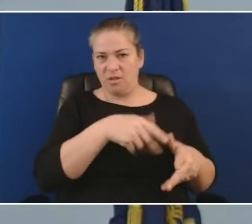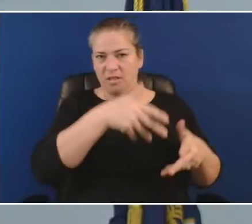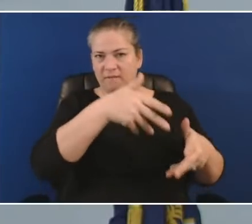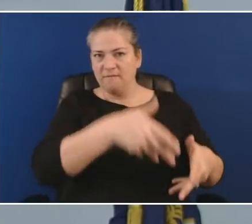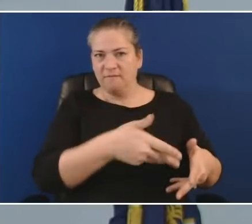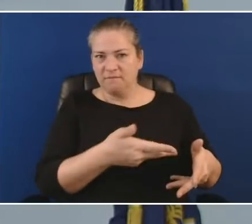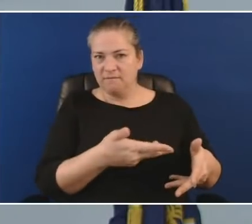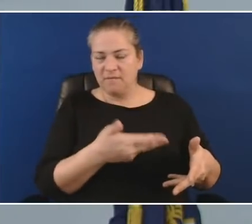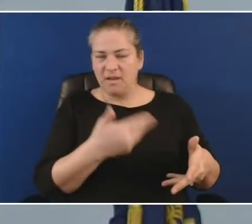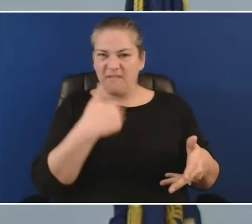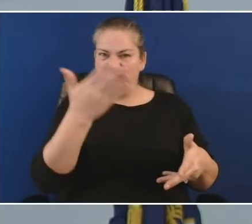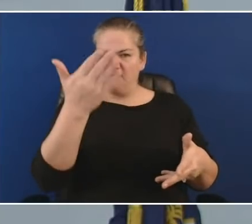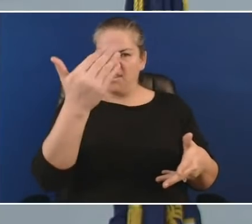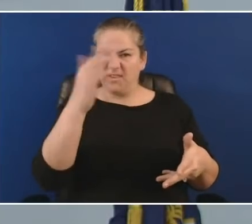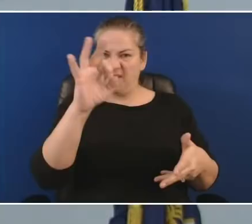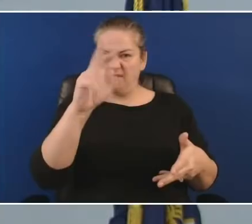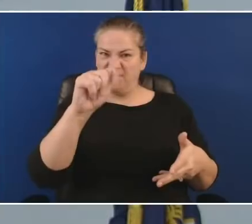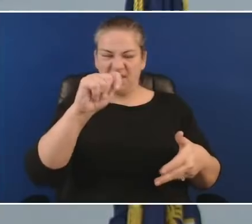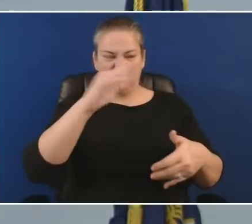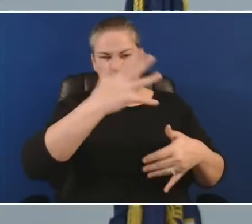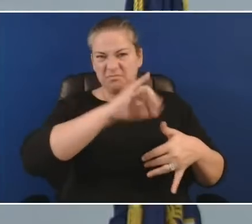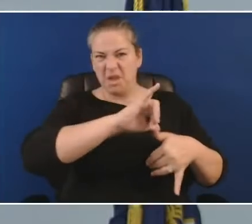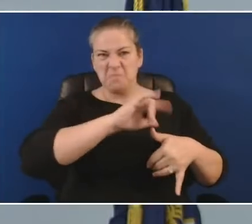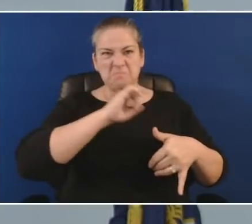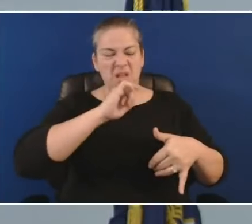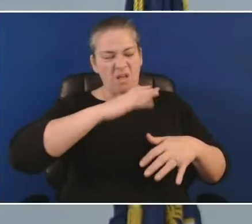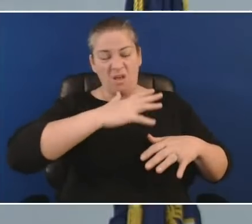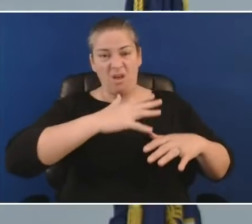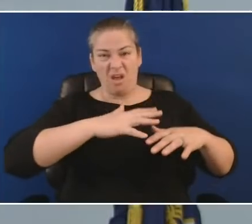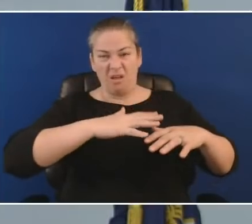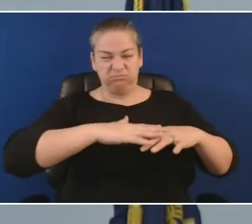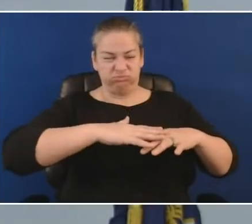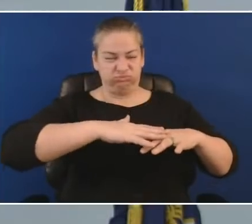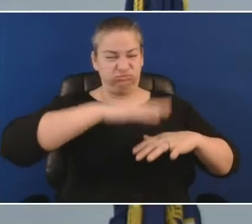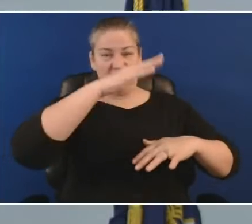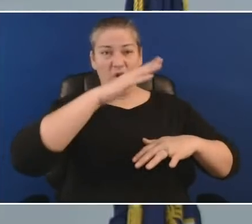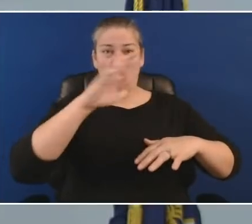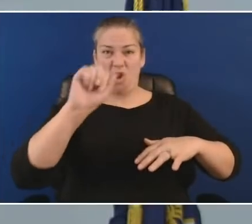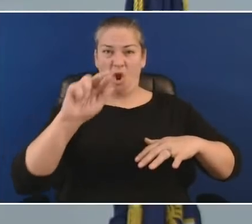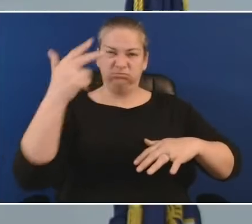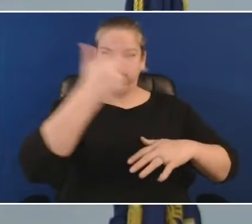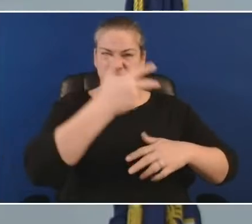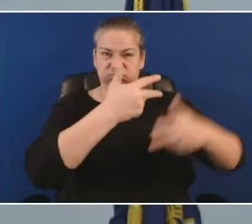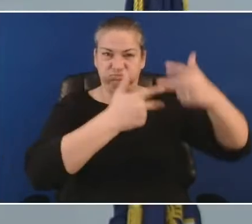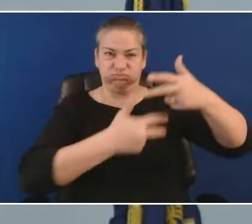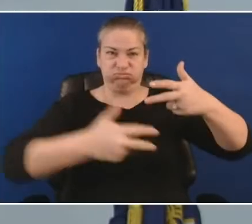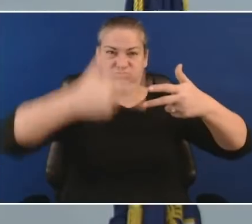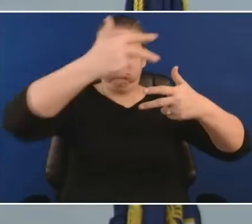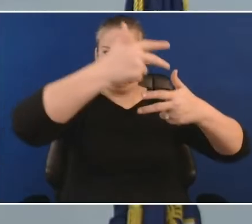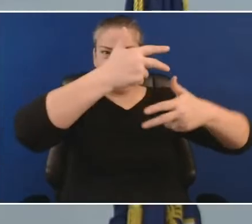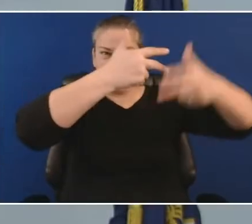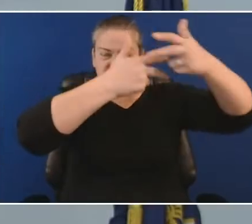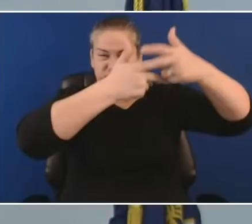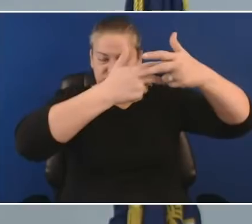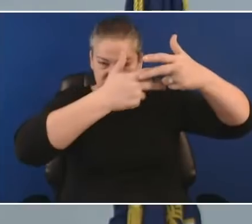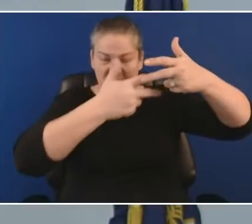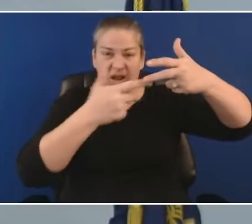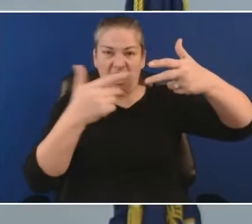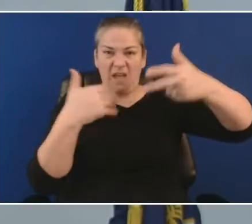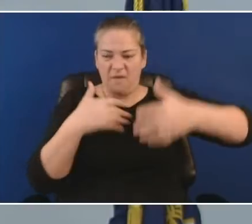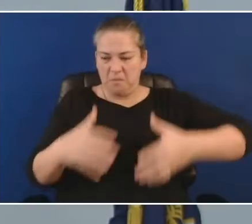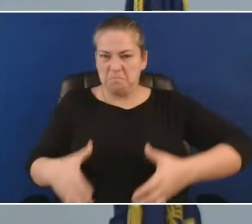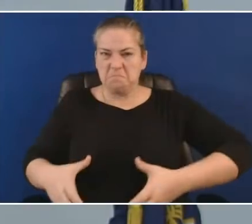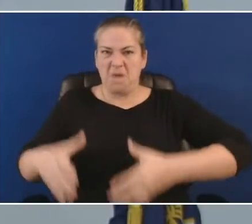with cars on top of it. Barrels of corrosive chemicals that are there. It'll be a